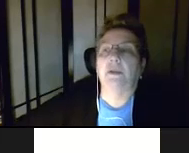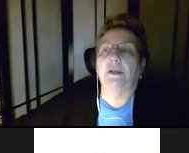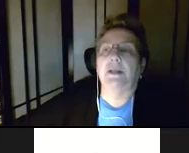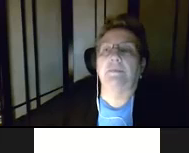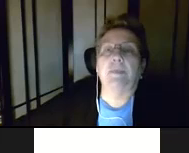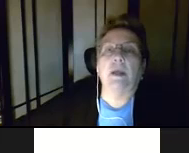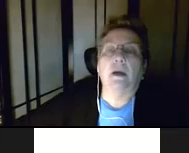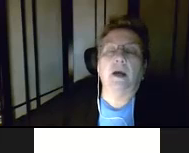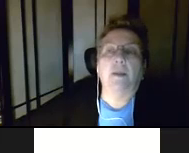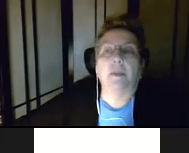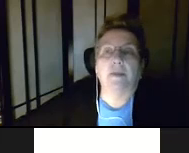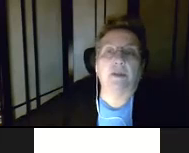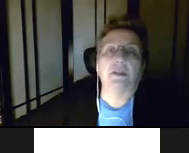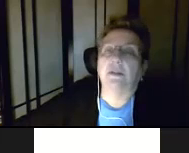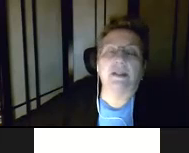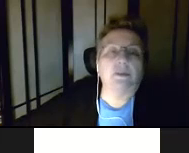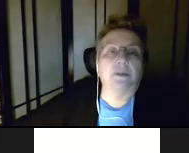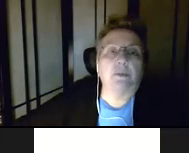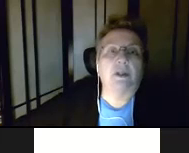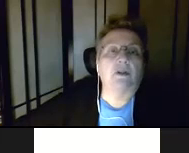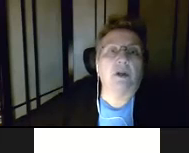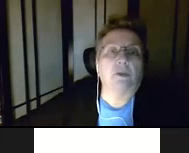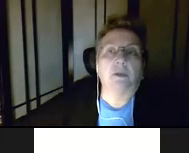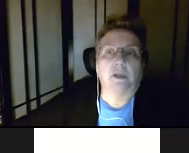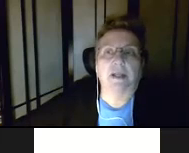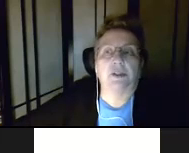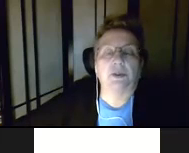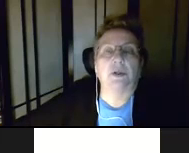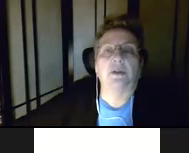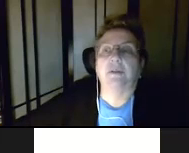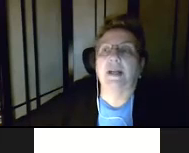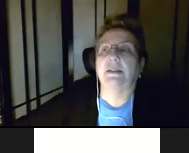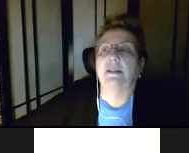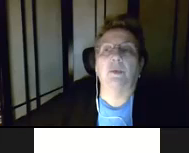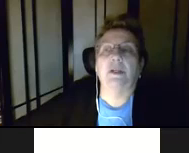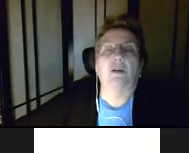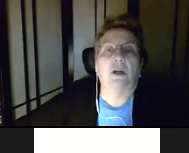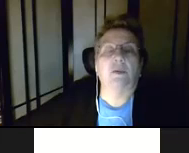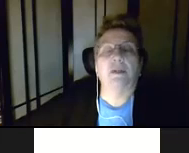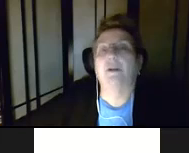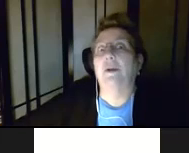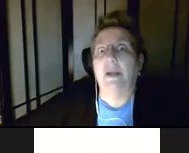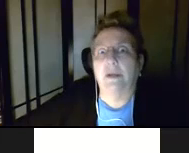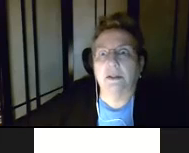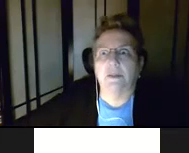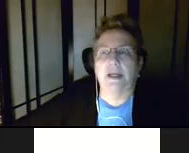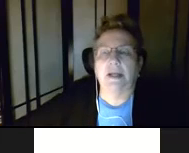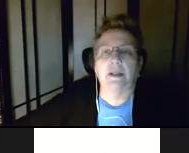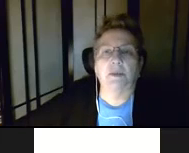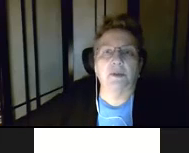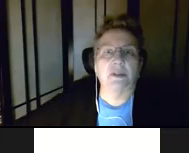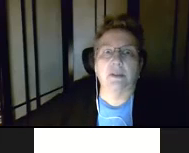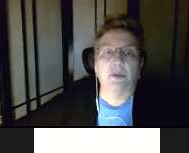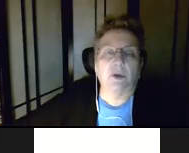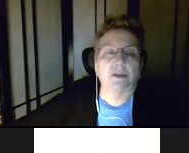able community. There's still things we don't know, okay? As you heard, the vaccine, we don't know. We don't know how it's going to react